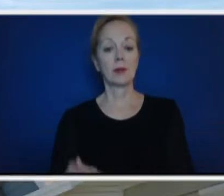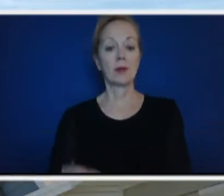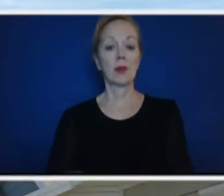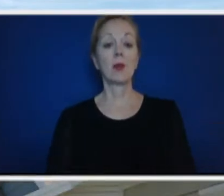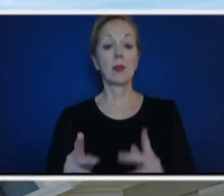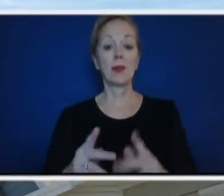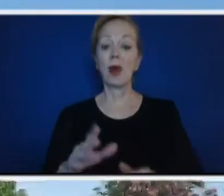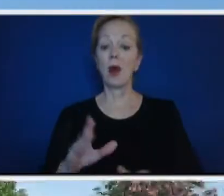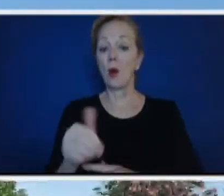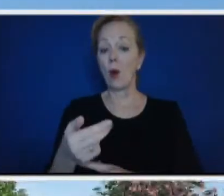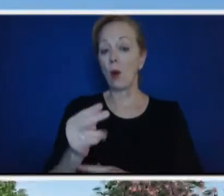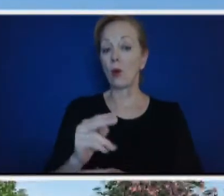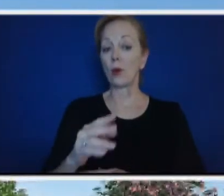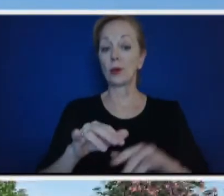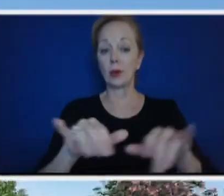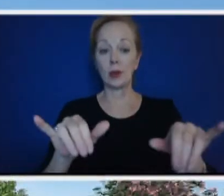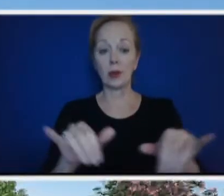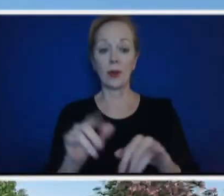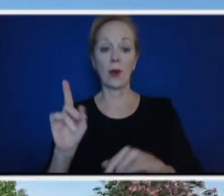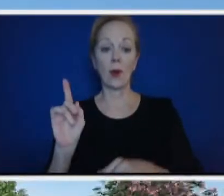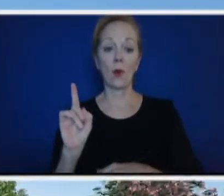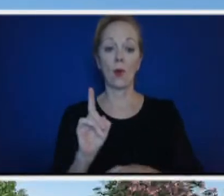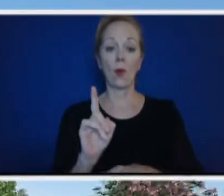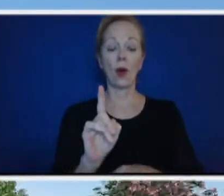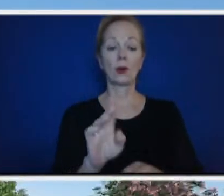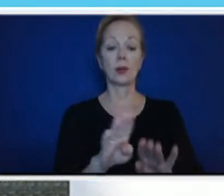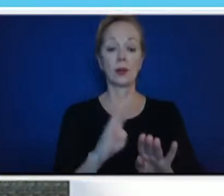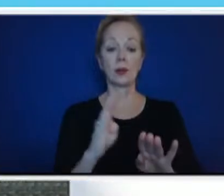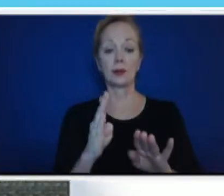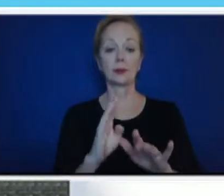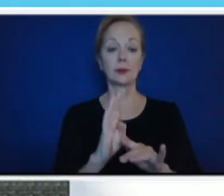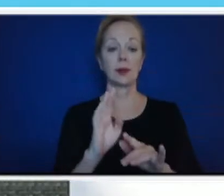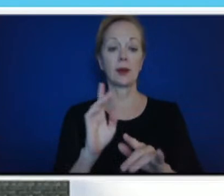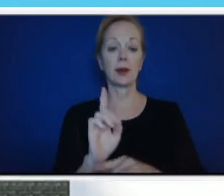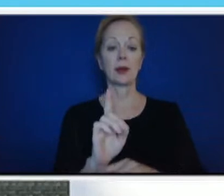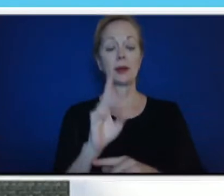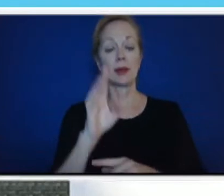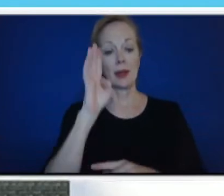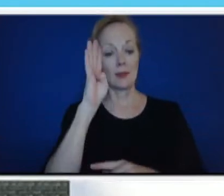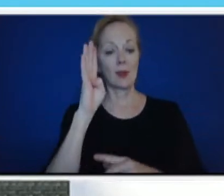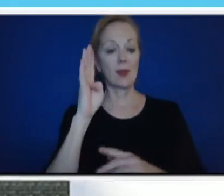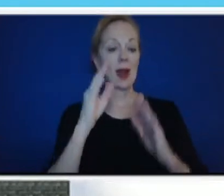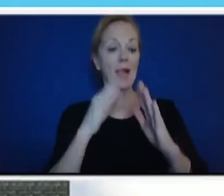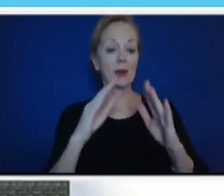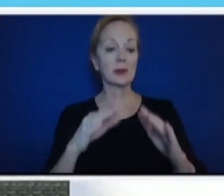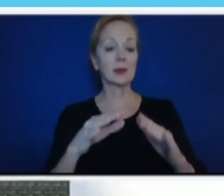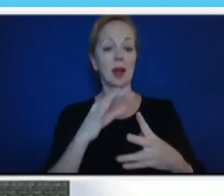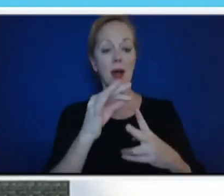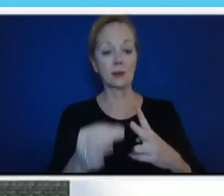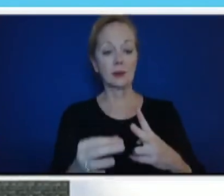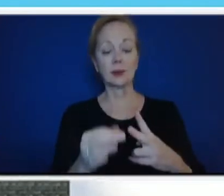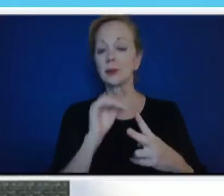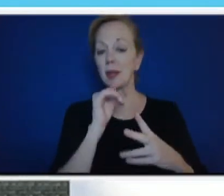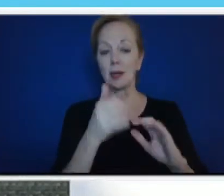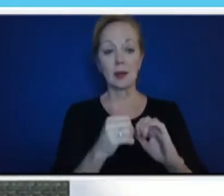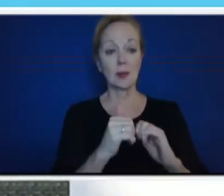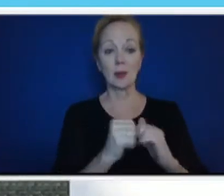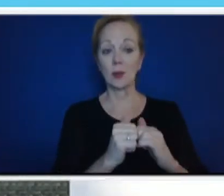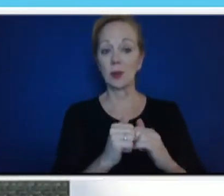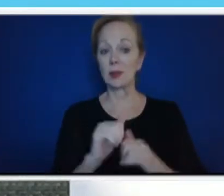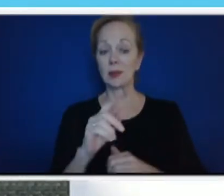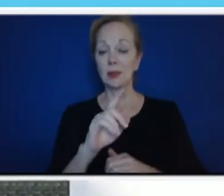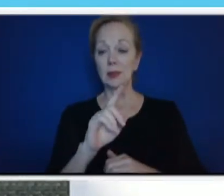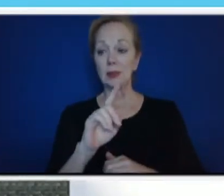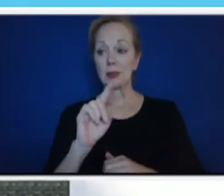able to walk to their door. So it's really kind of an innovative housing option. It's not competing with single family. It's